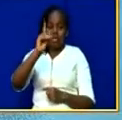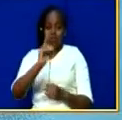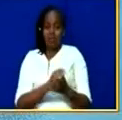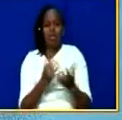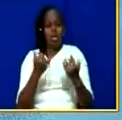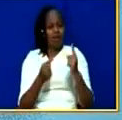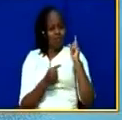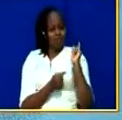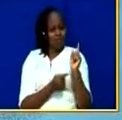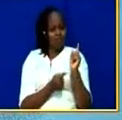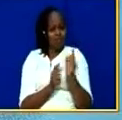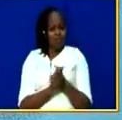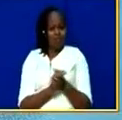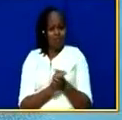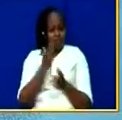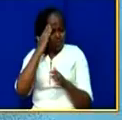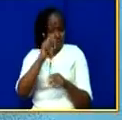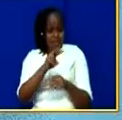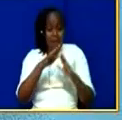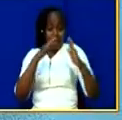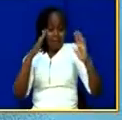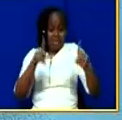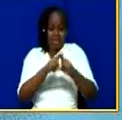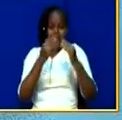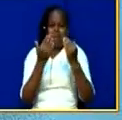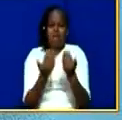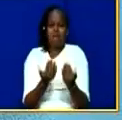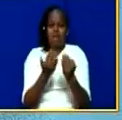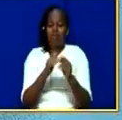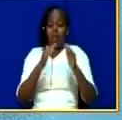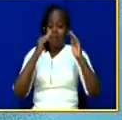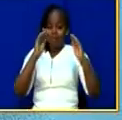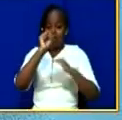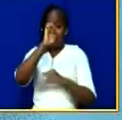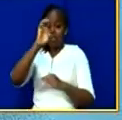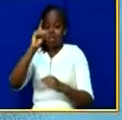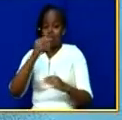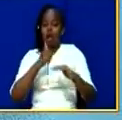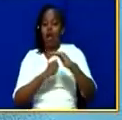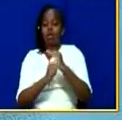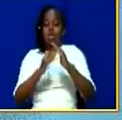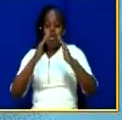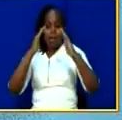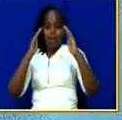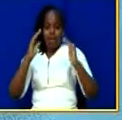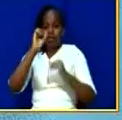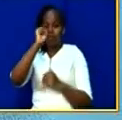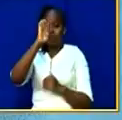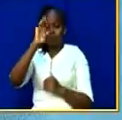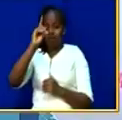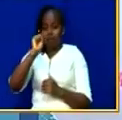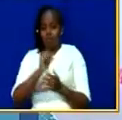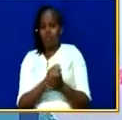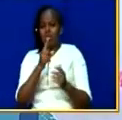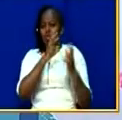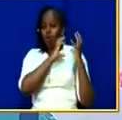now this one, You can see how huge it is. It's huge and it's It's heavy. a large seed. So it falls under the the large large seeds. seeds. A